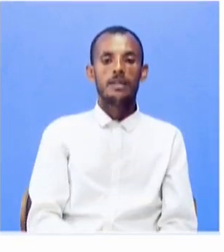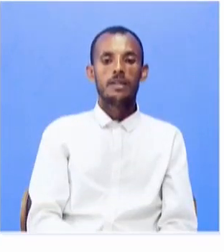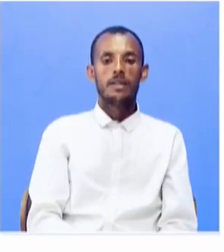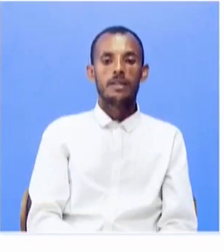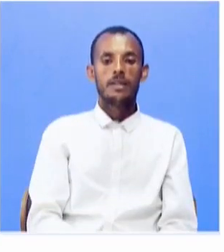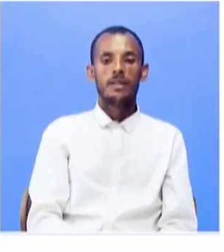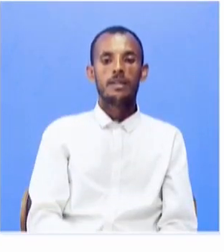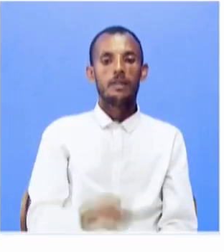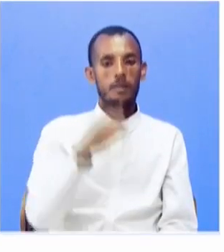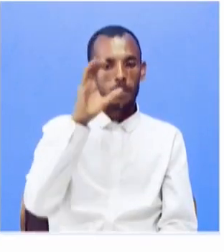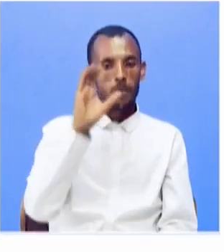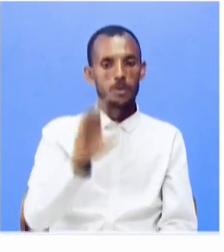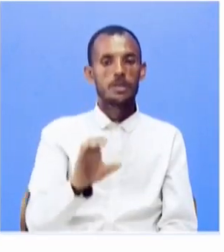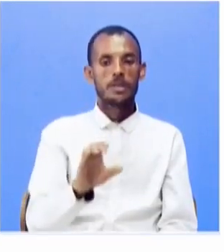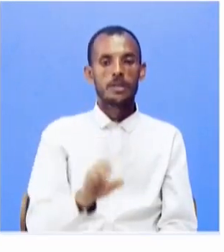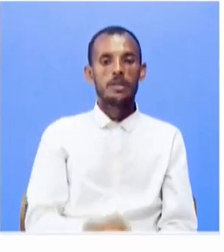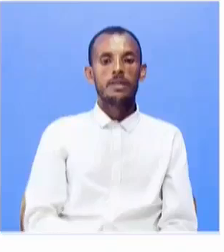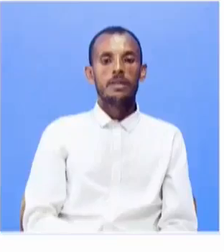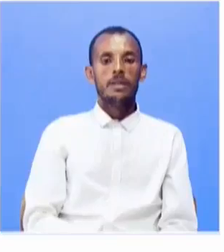imposed